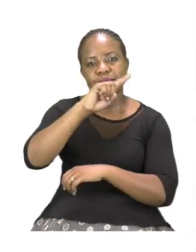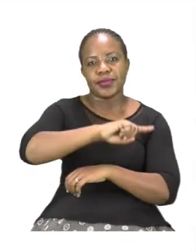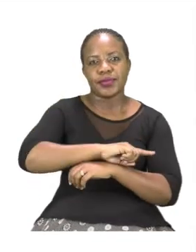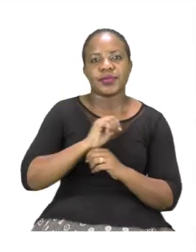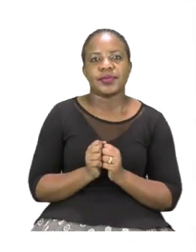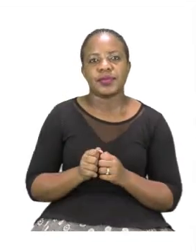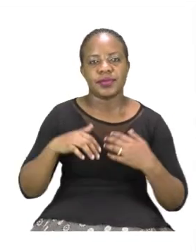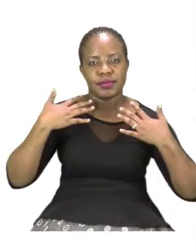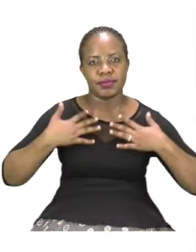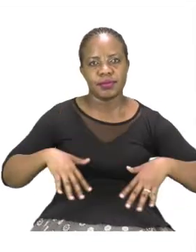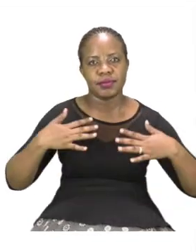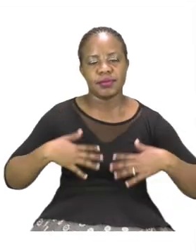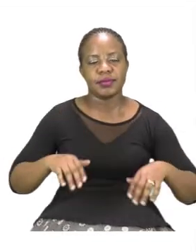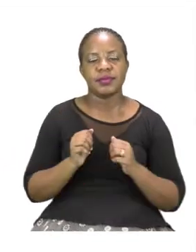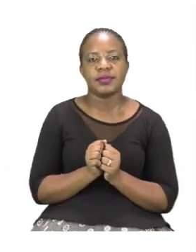attire,